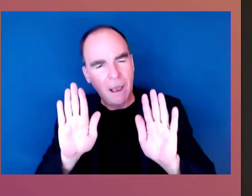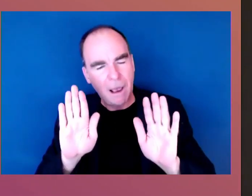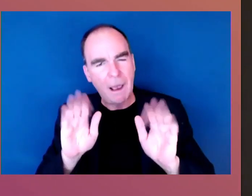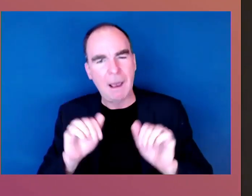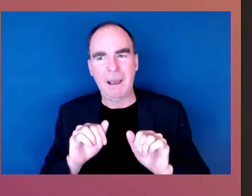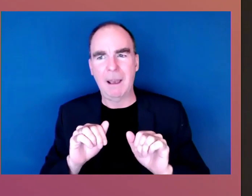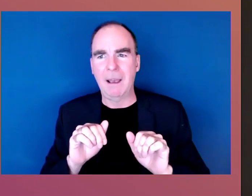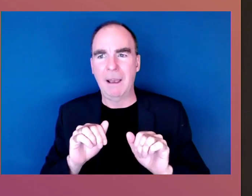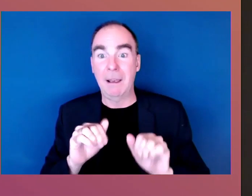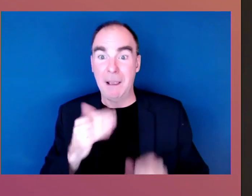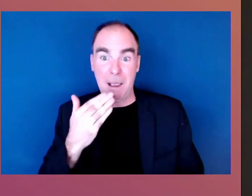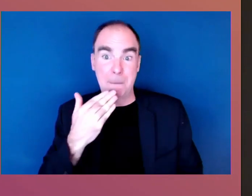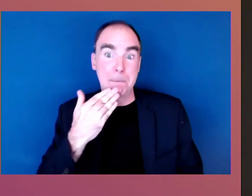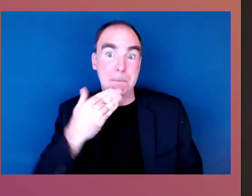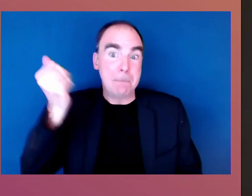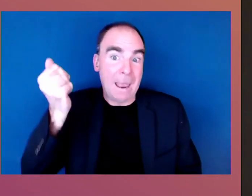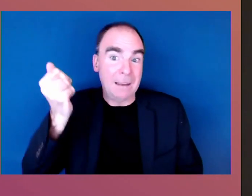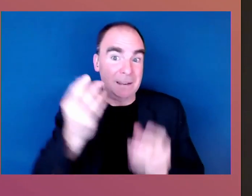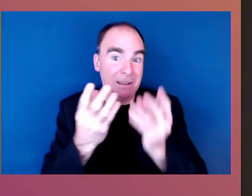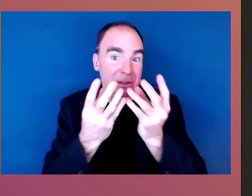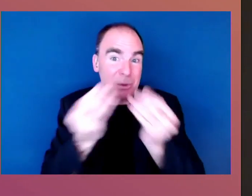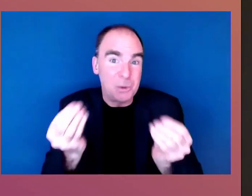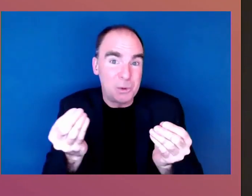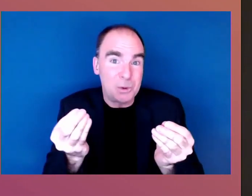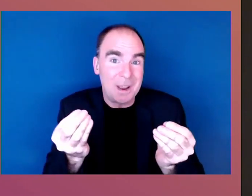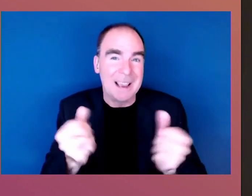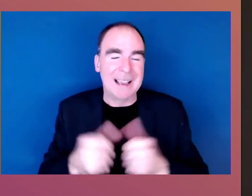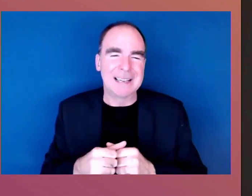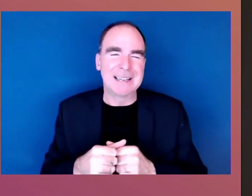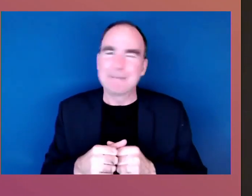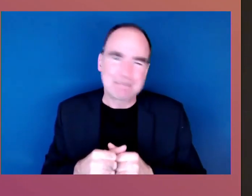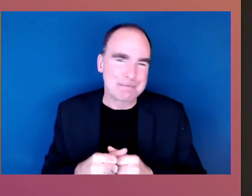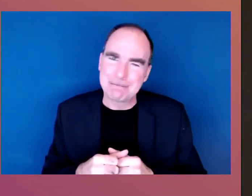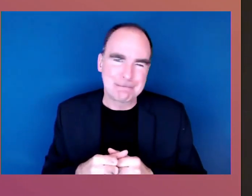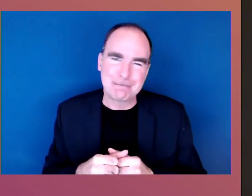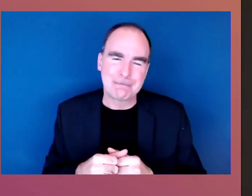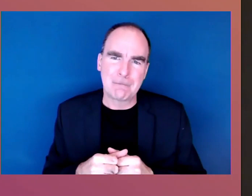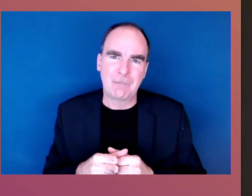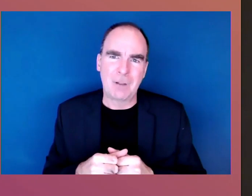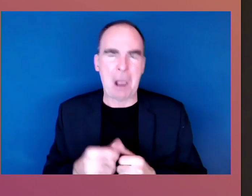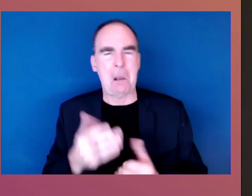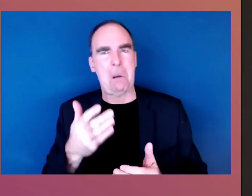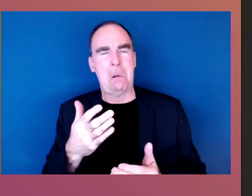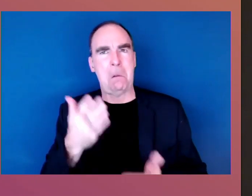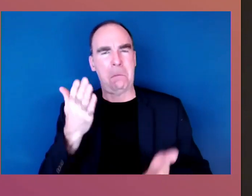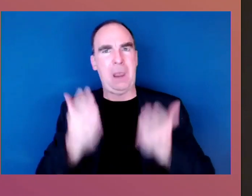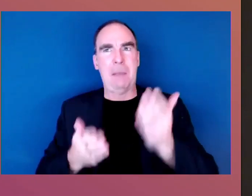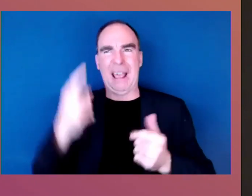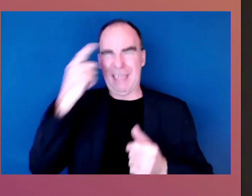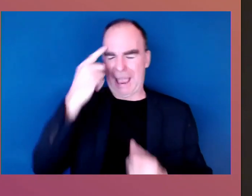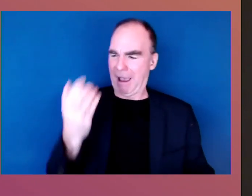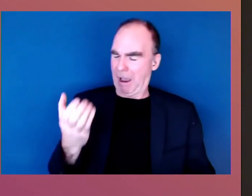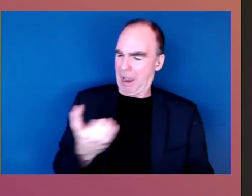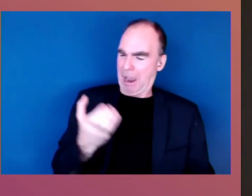best solution. You may already start thinking, how about Wi-Fi enabled smartphone apps for